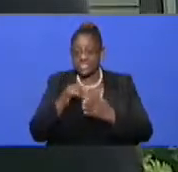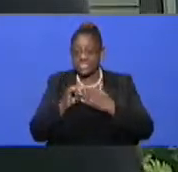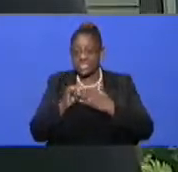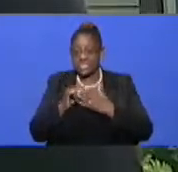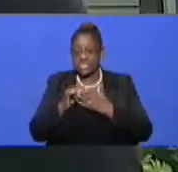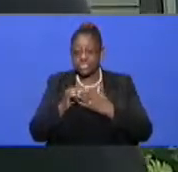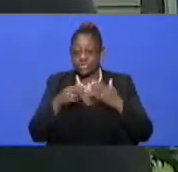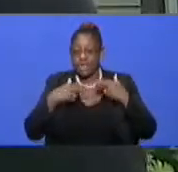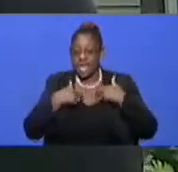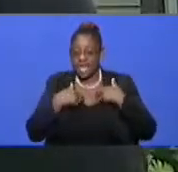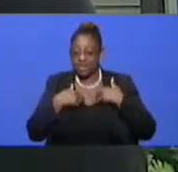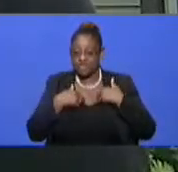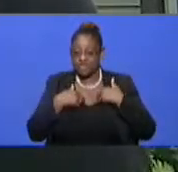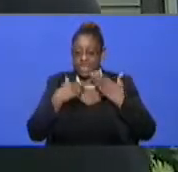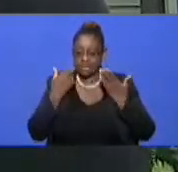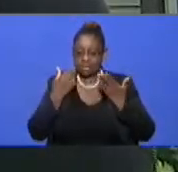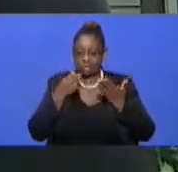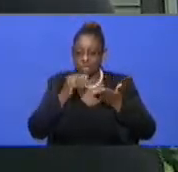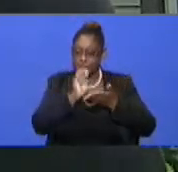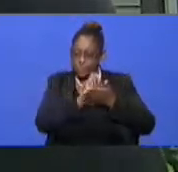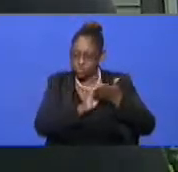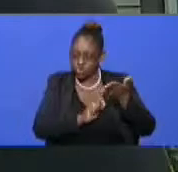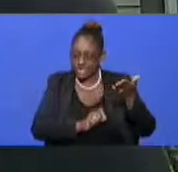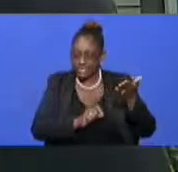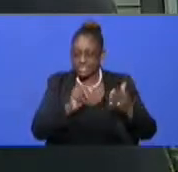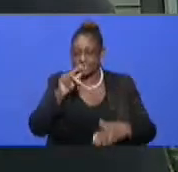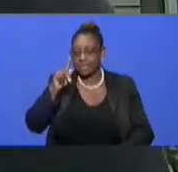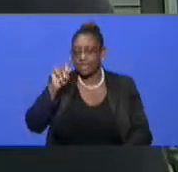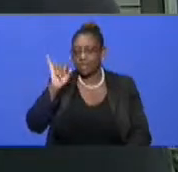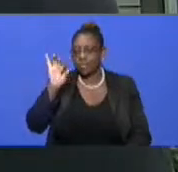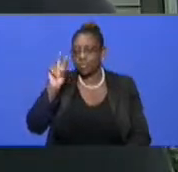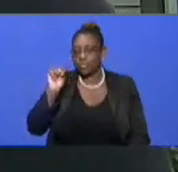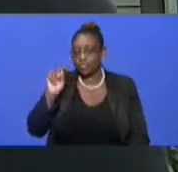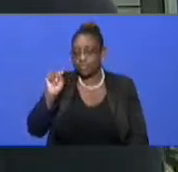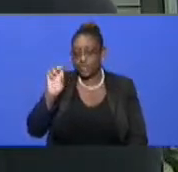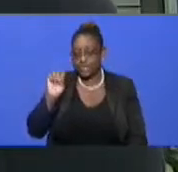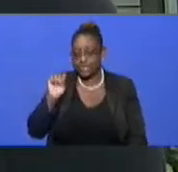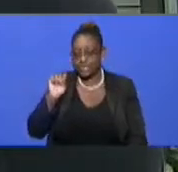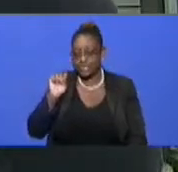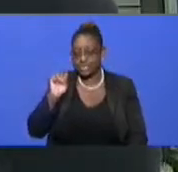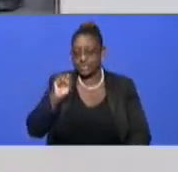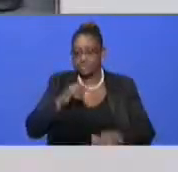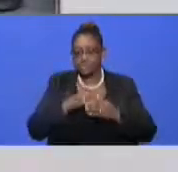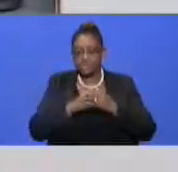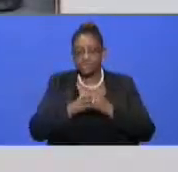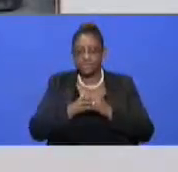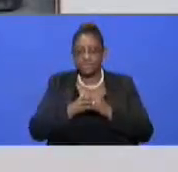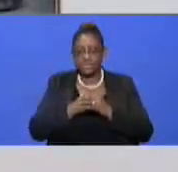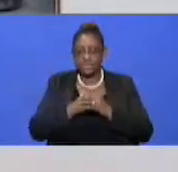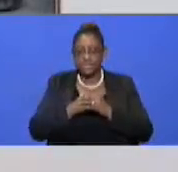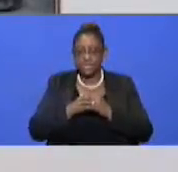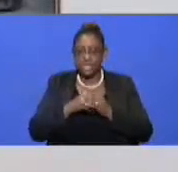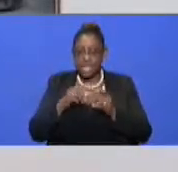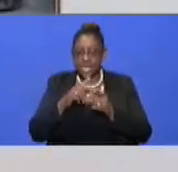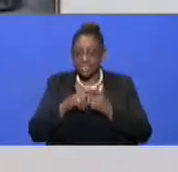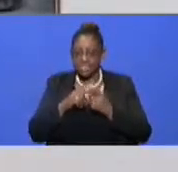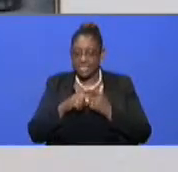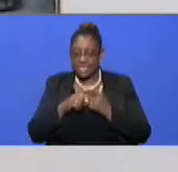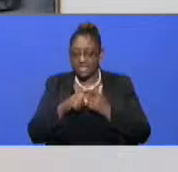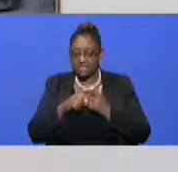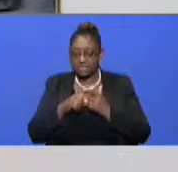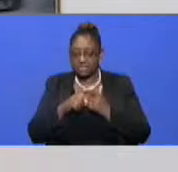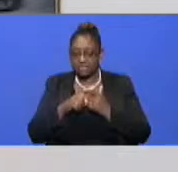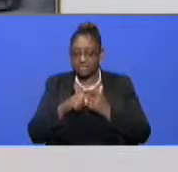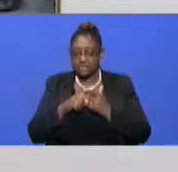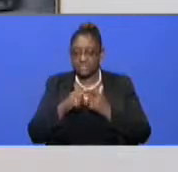The prints are of images that are AI-generated images. I asked a large language model